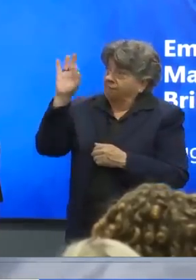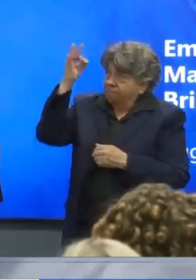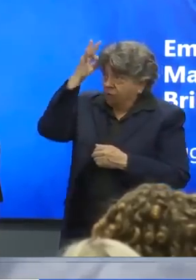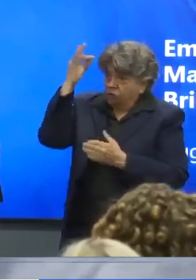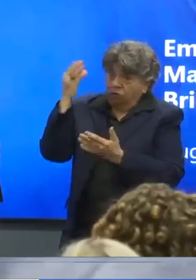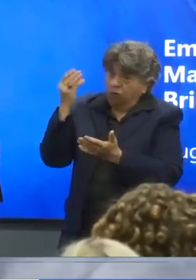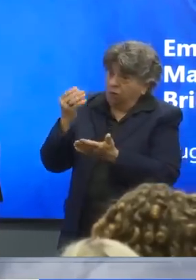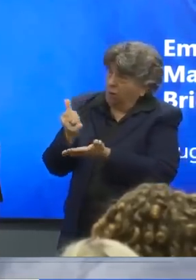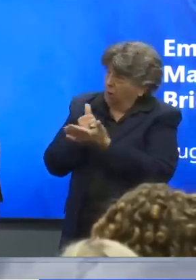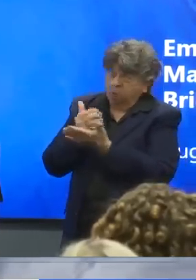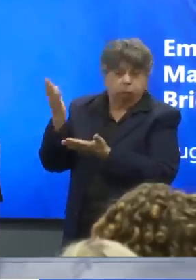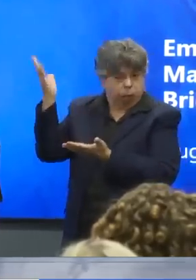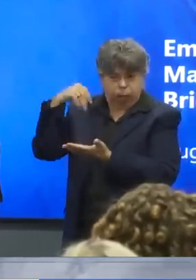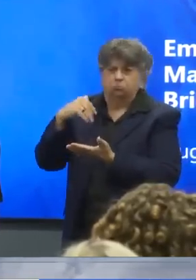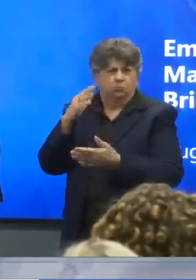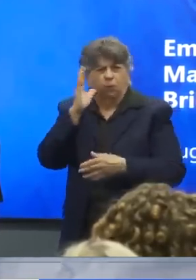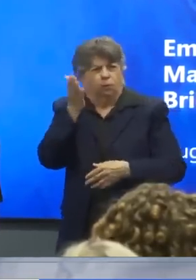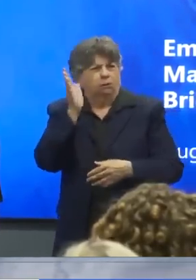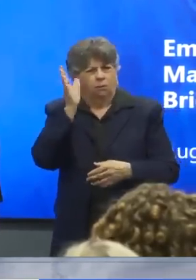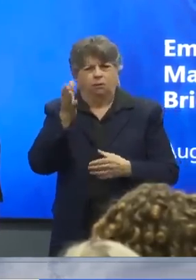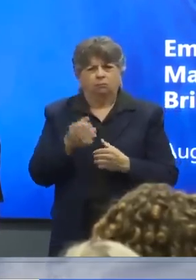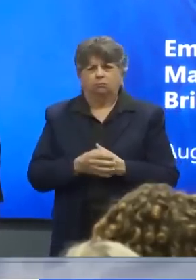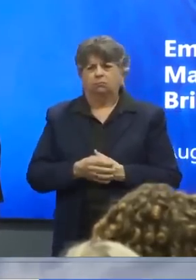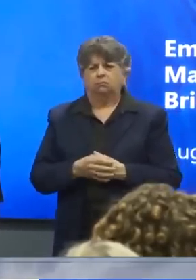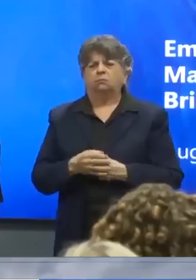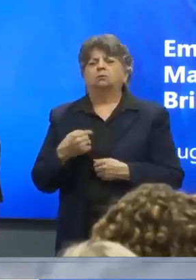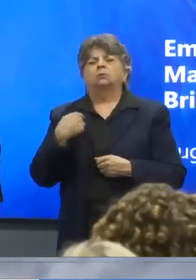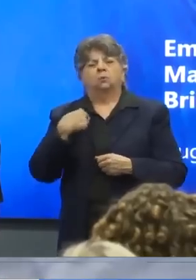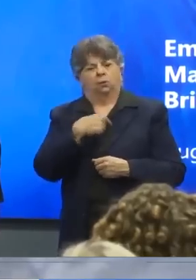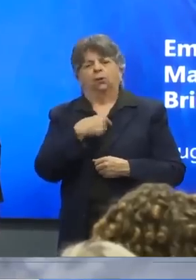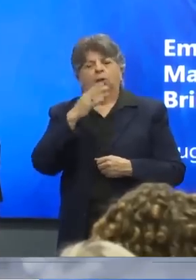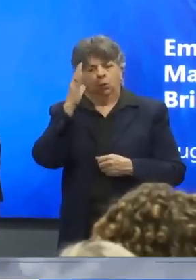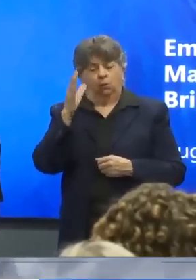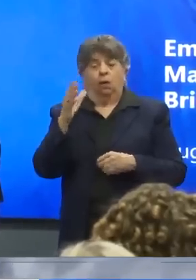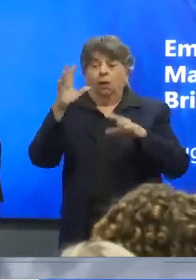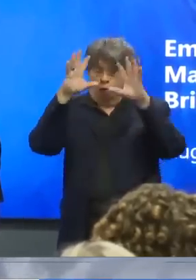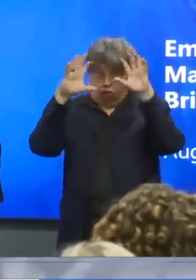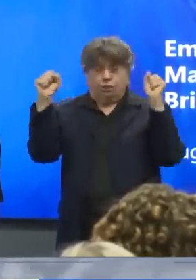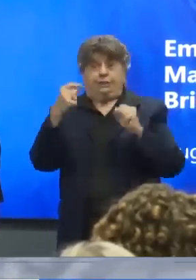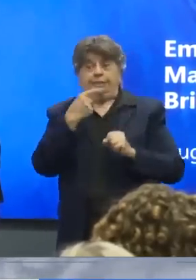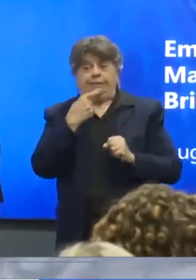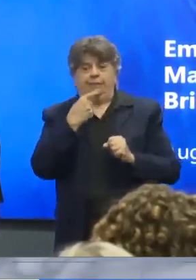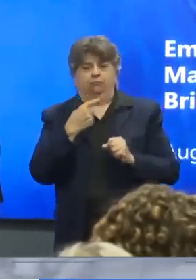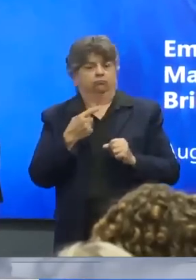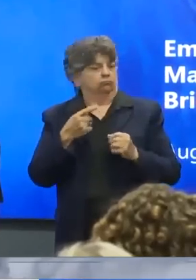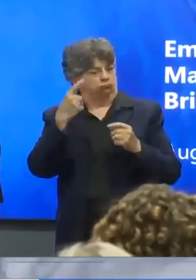do things. And so you can count on us doing that. And the president indicated he'd be receptive for that.